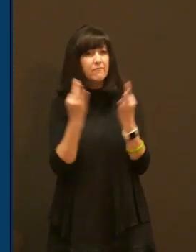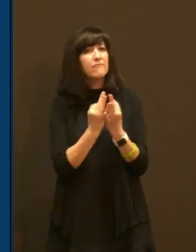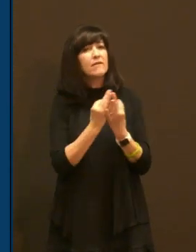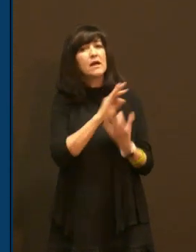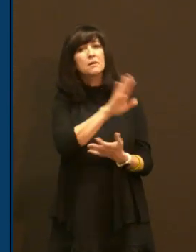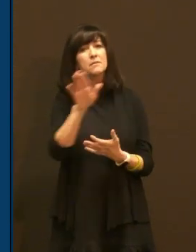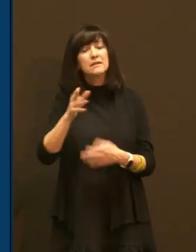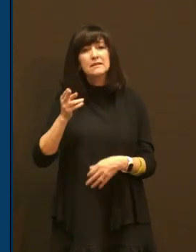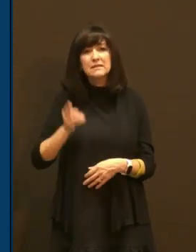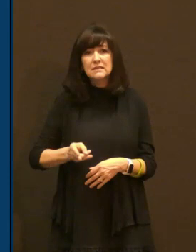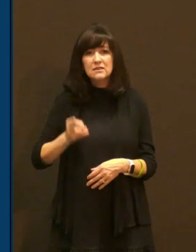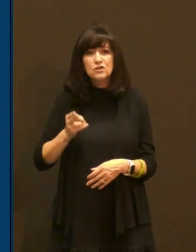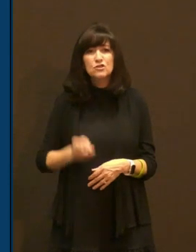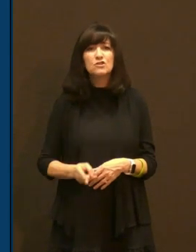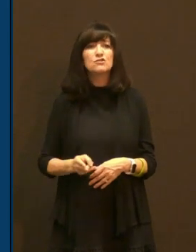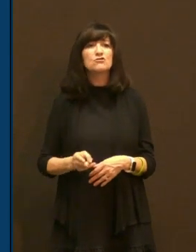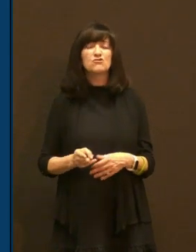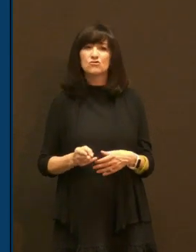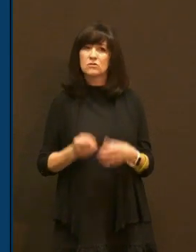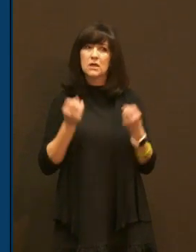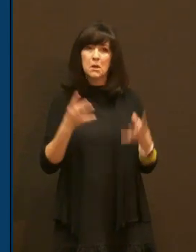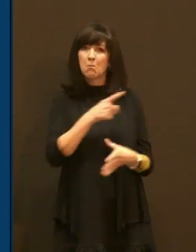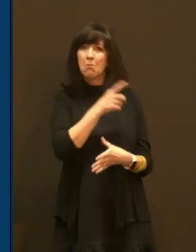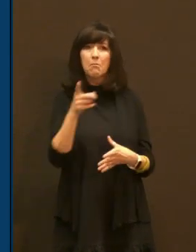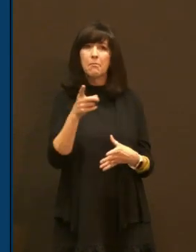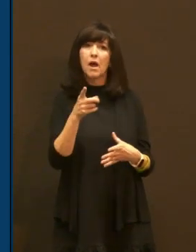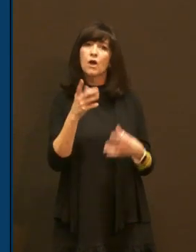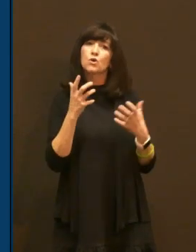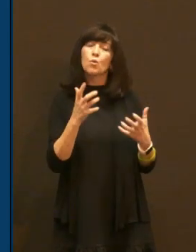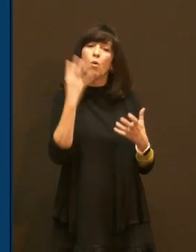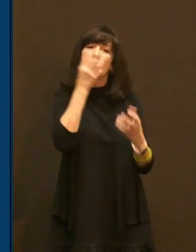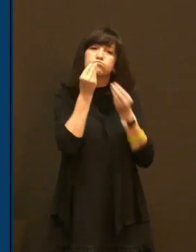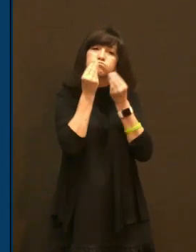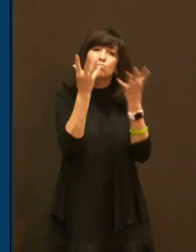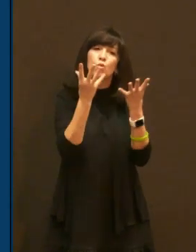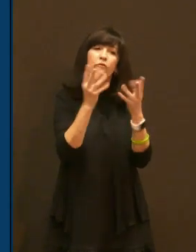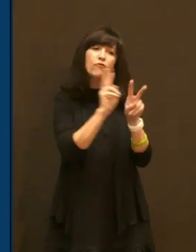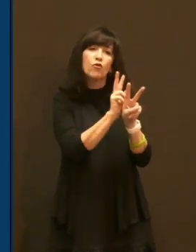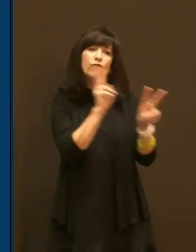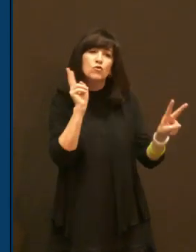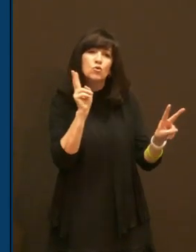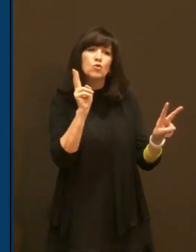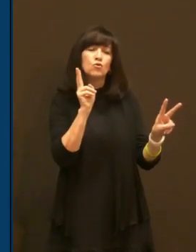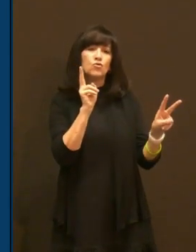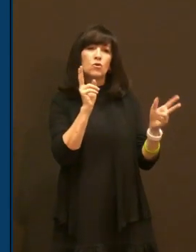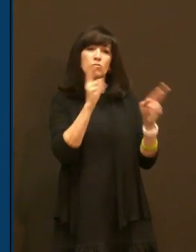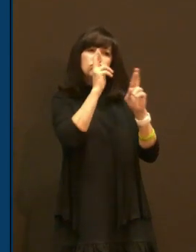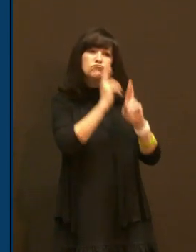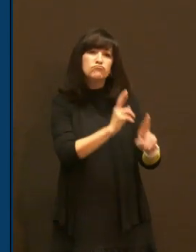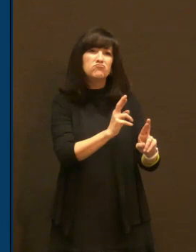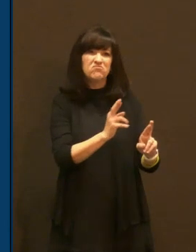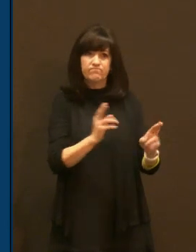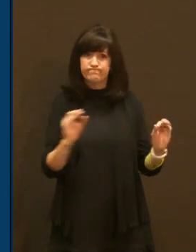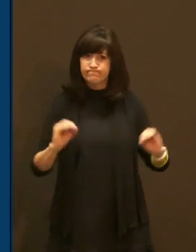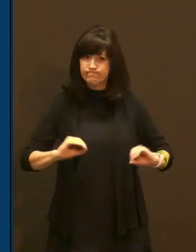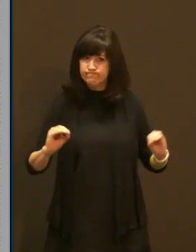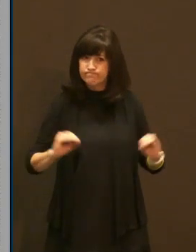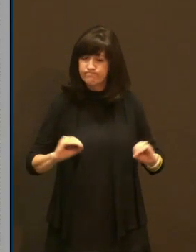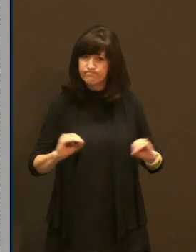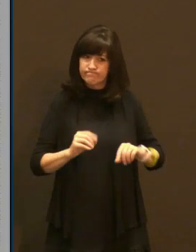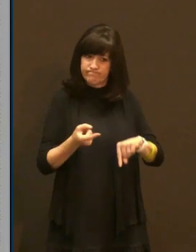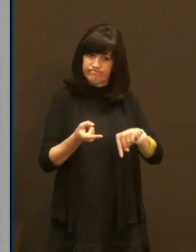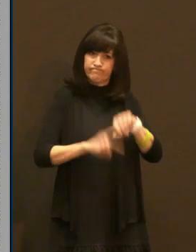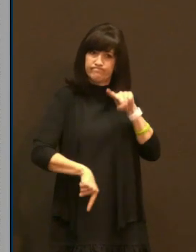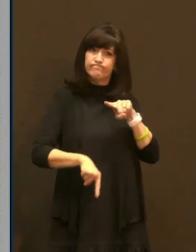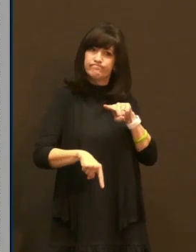them weren't able to get the final tributes and goodbyes from family members and friends through the